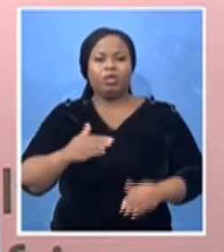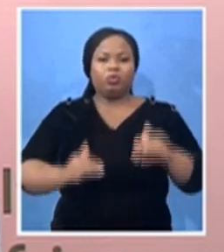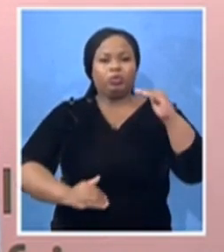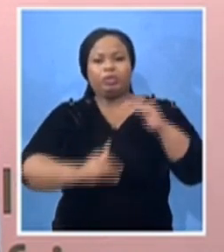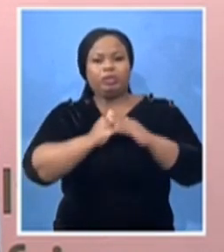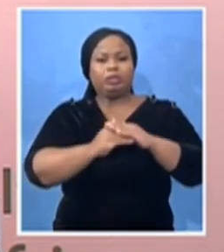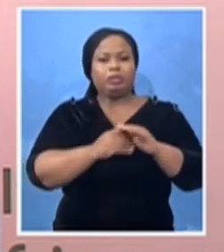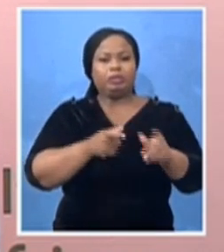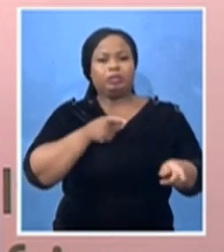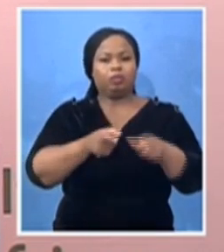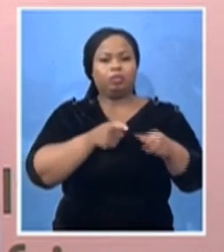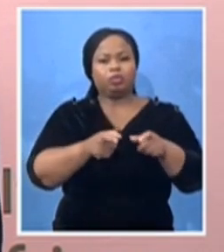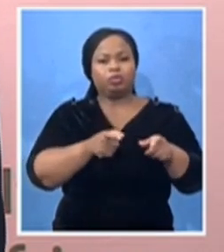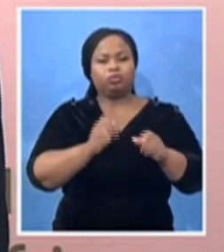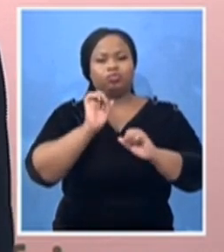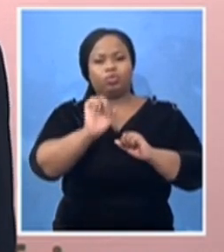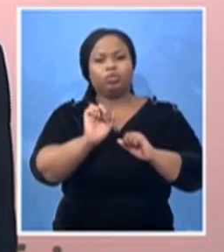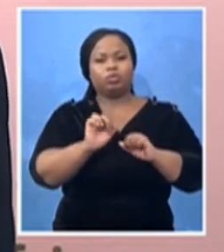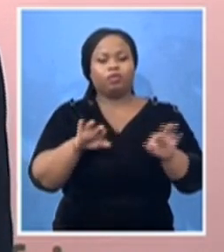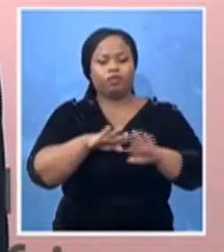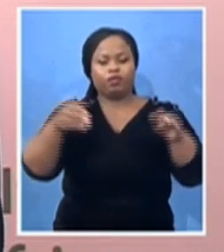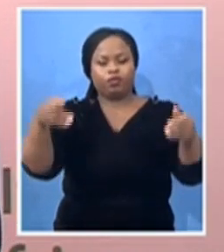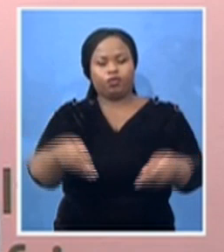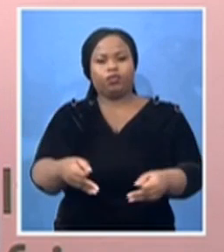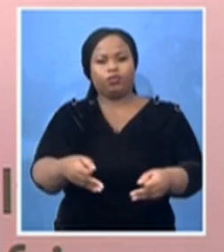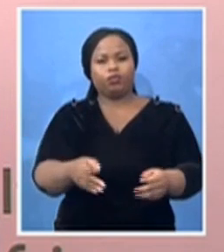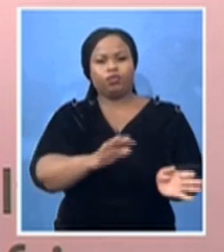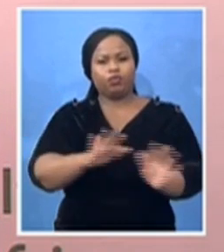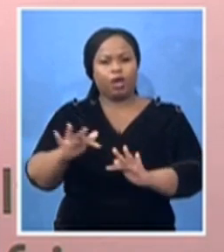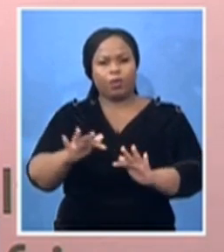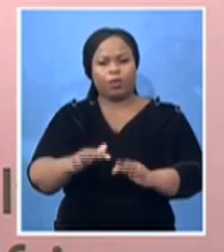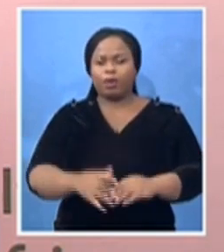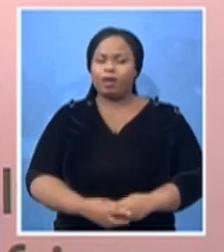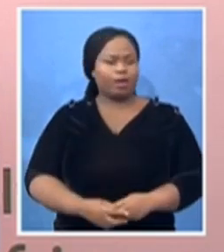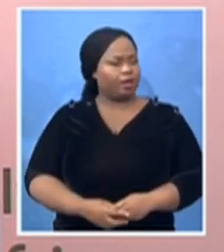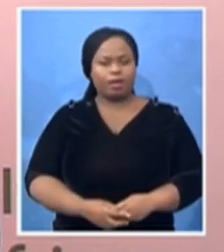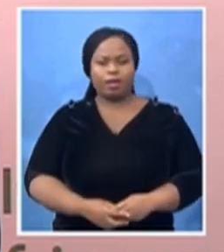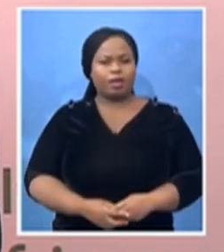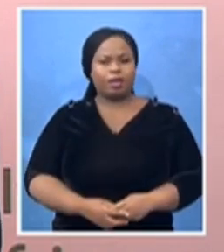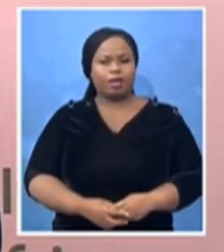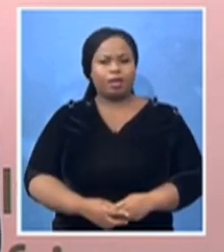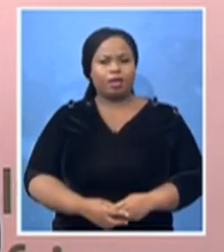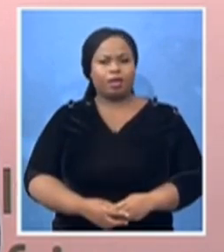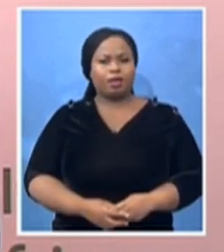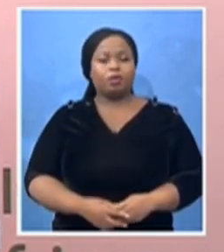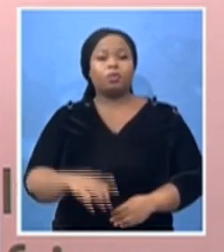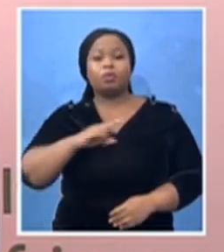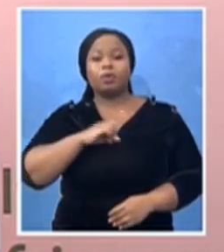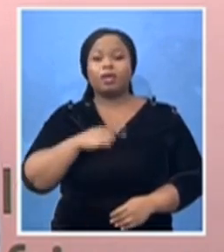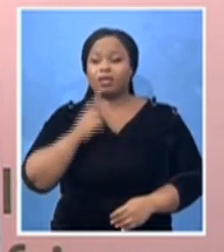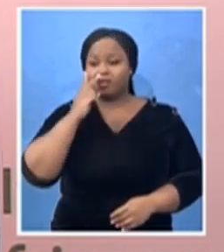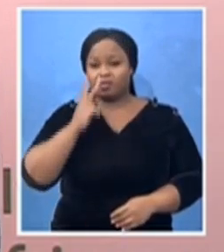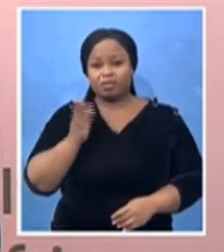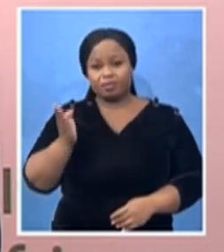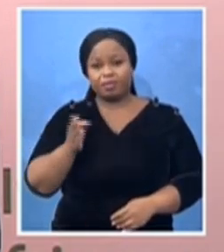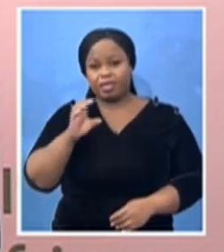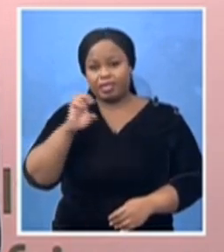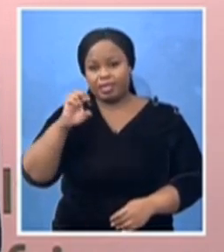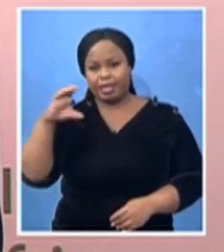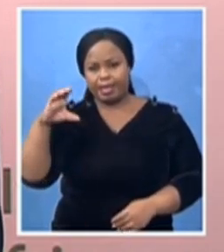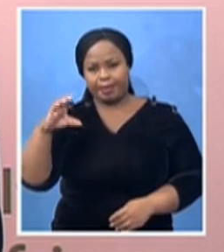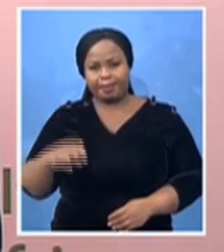beloved. In fact, if you were to go to the Eastern Cape, the major source of